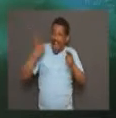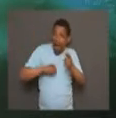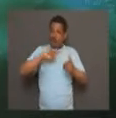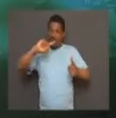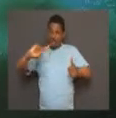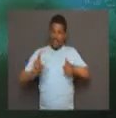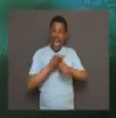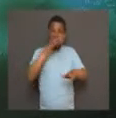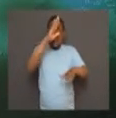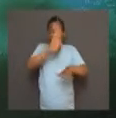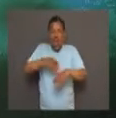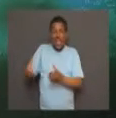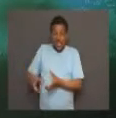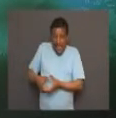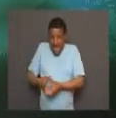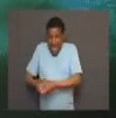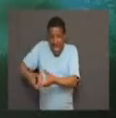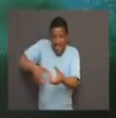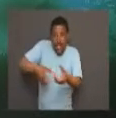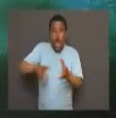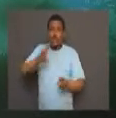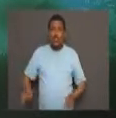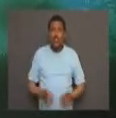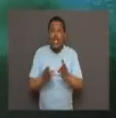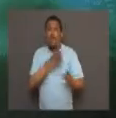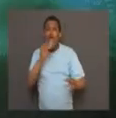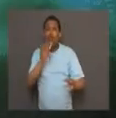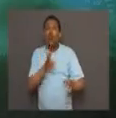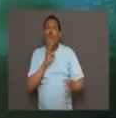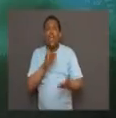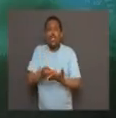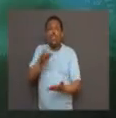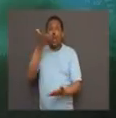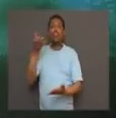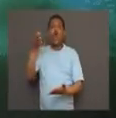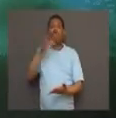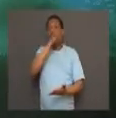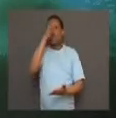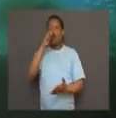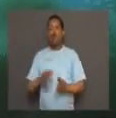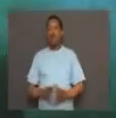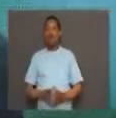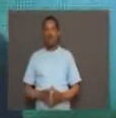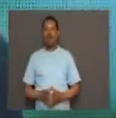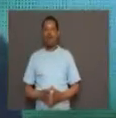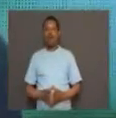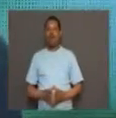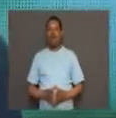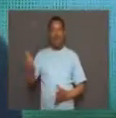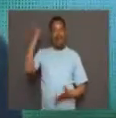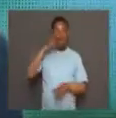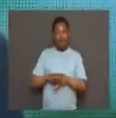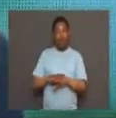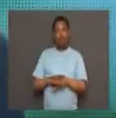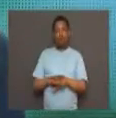the drainage systems and water resources of Ethiopia.